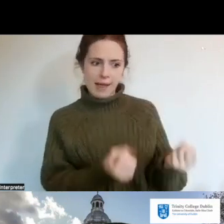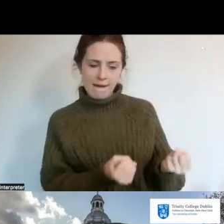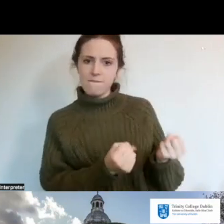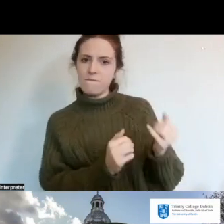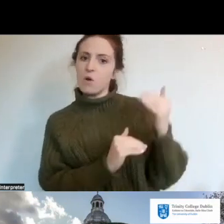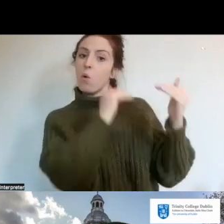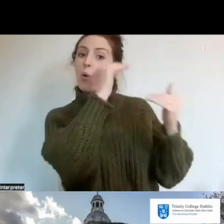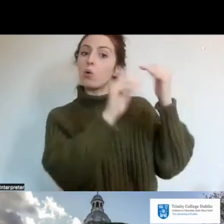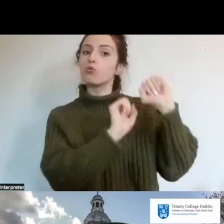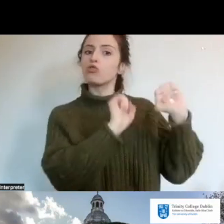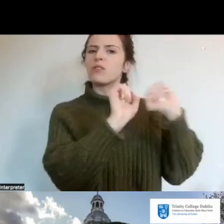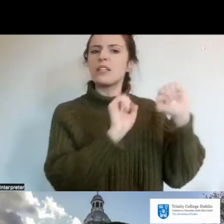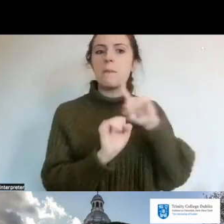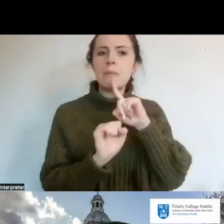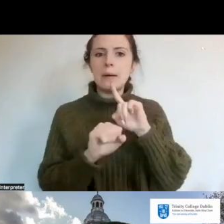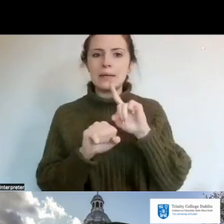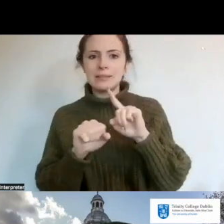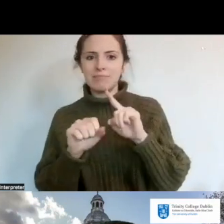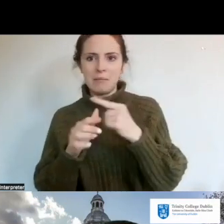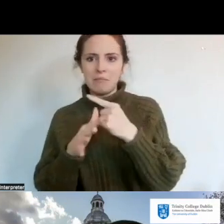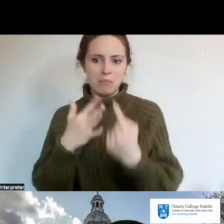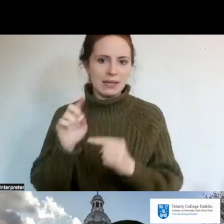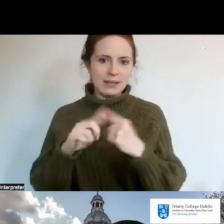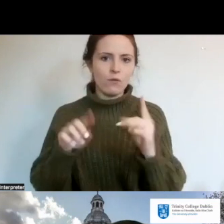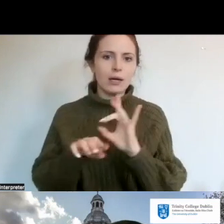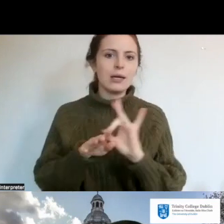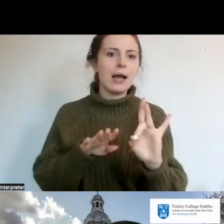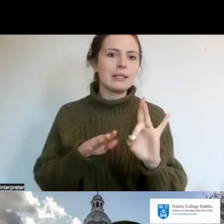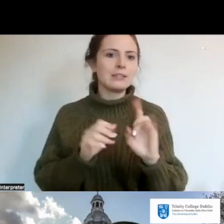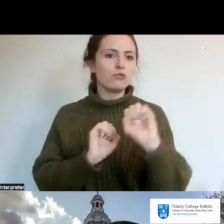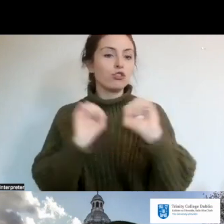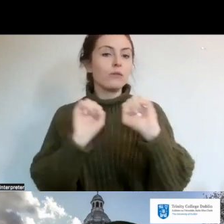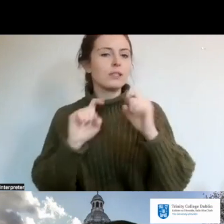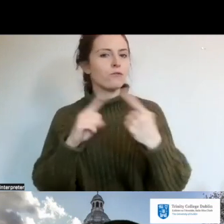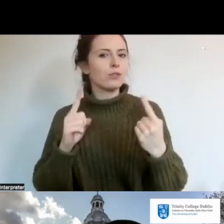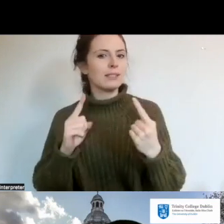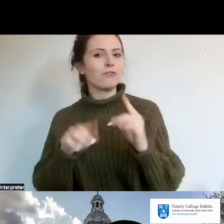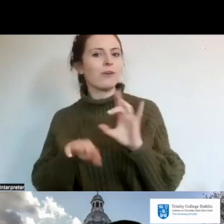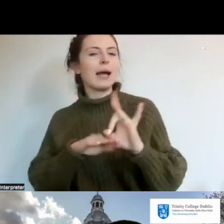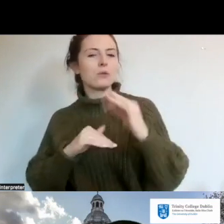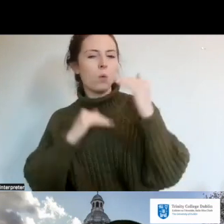they also had many other types of service provision for older people as well. So we'll see how that played out.